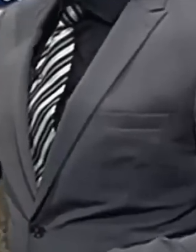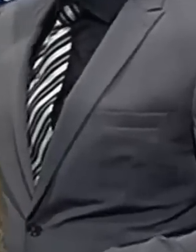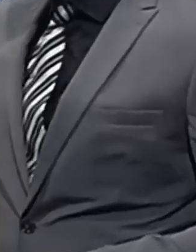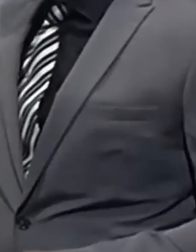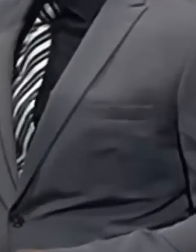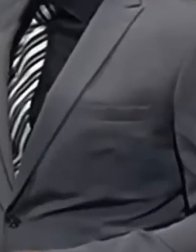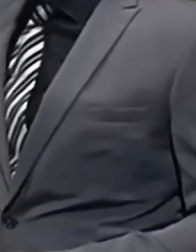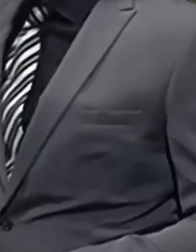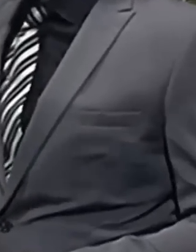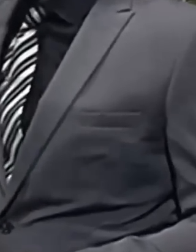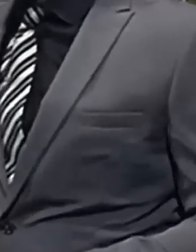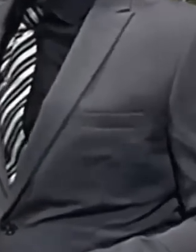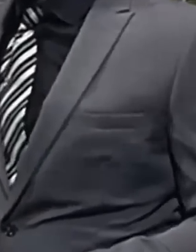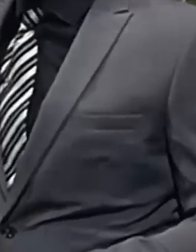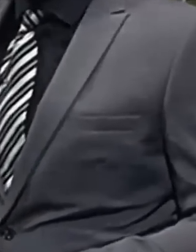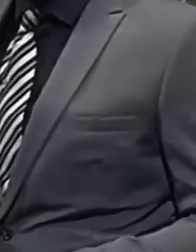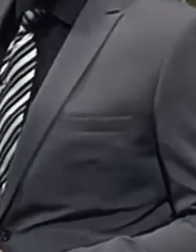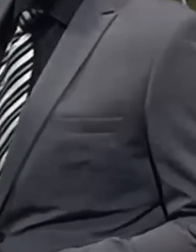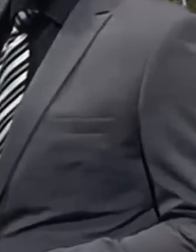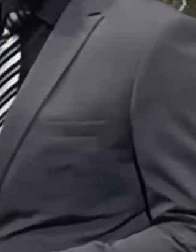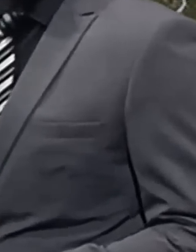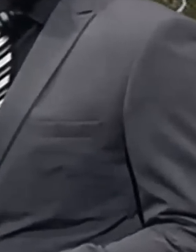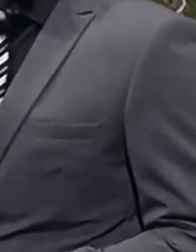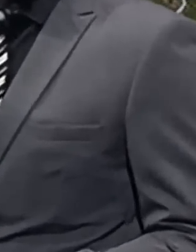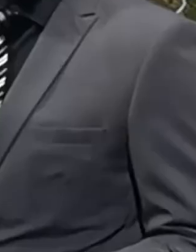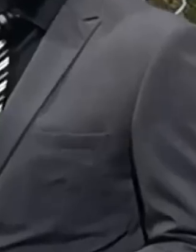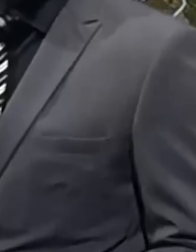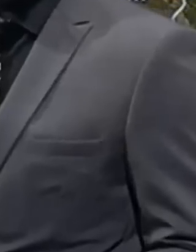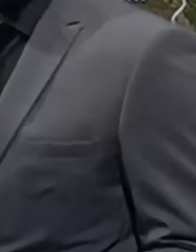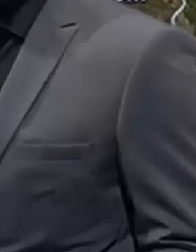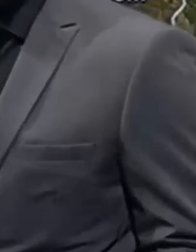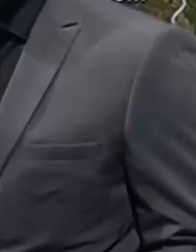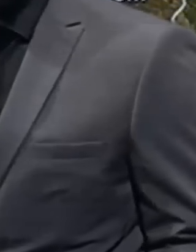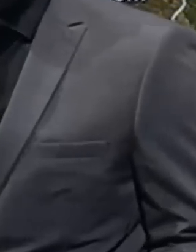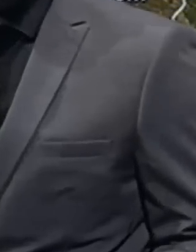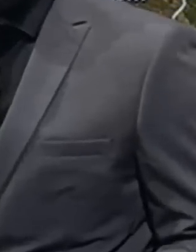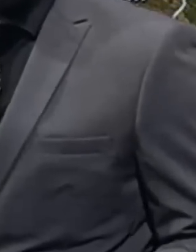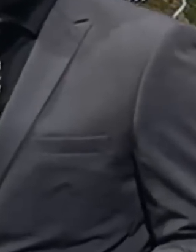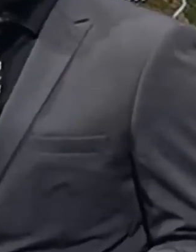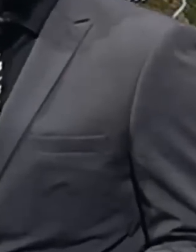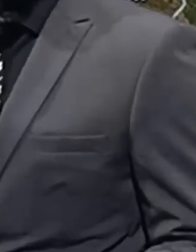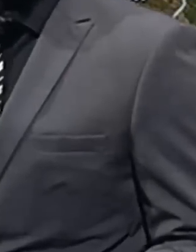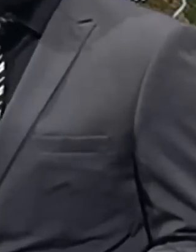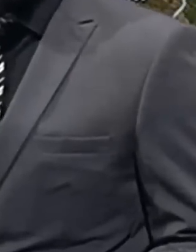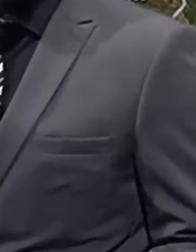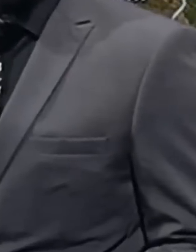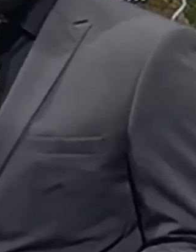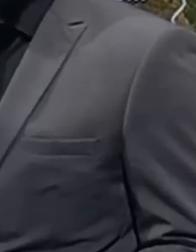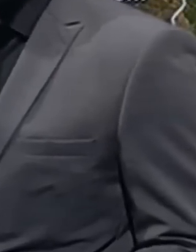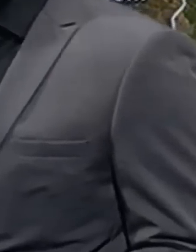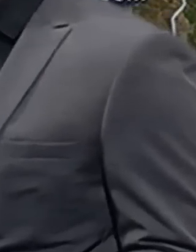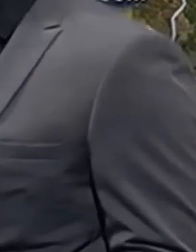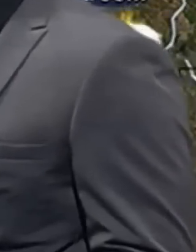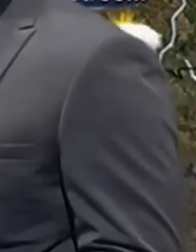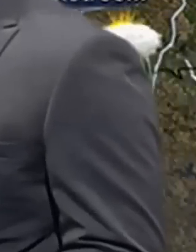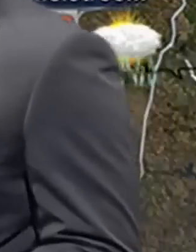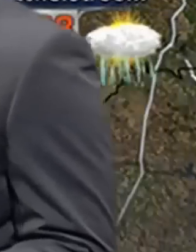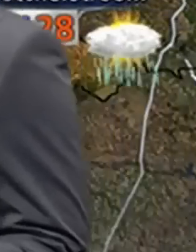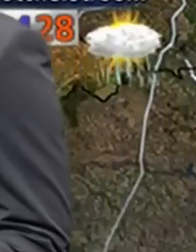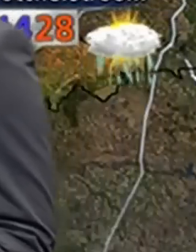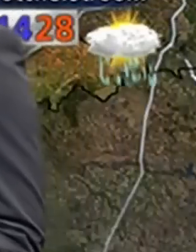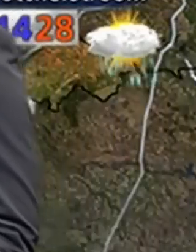tseng a re shebile ka Mafikeng o tla jwala ka hona ka Vryburg le teng o tla tlo tshetse fela he jetileng digrati di rita ho mashume a mabedi a metse e robong kaofela